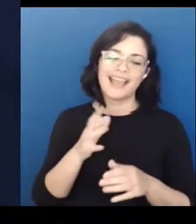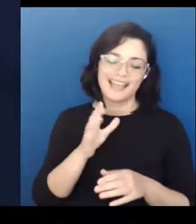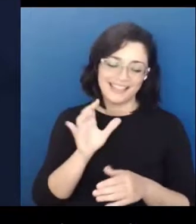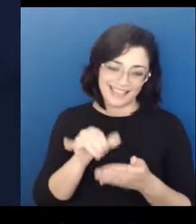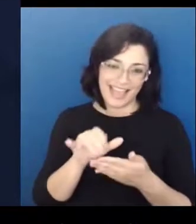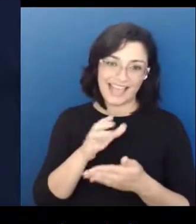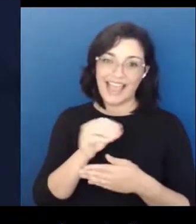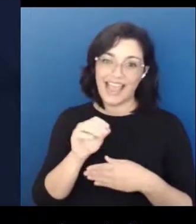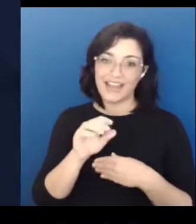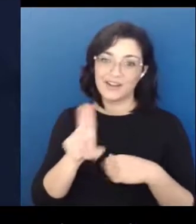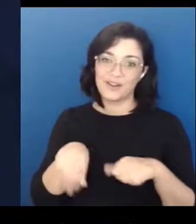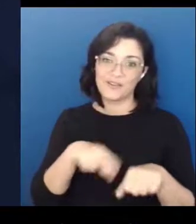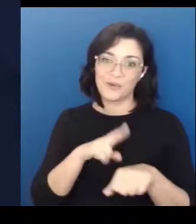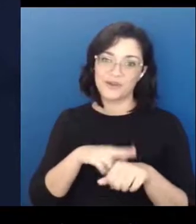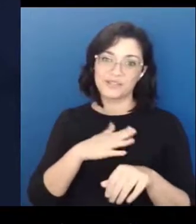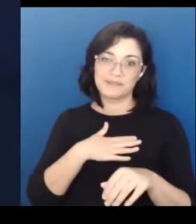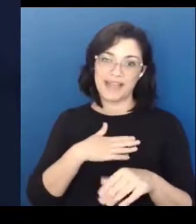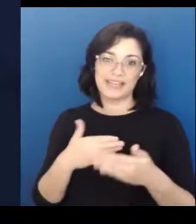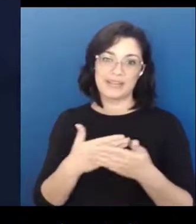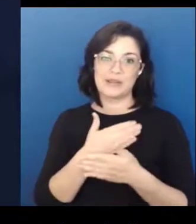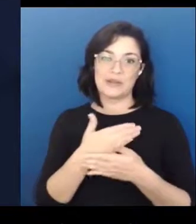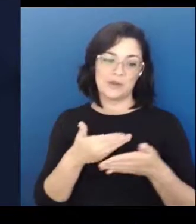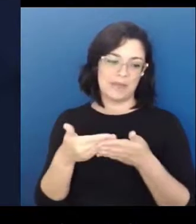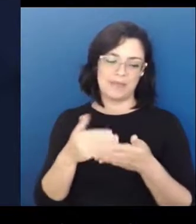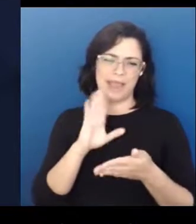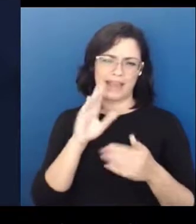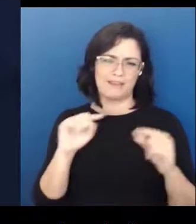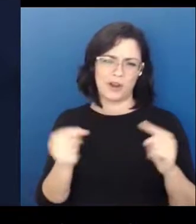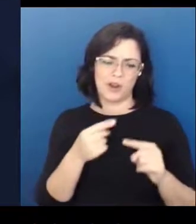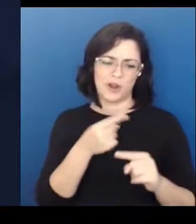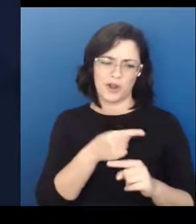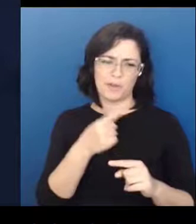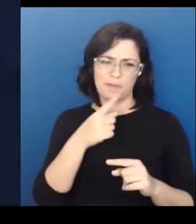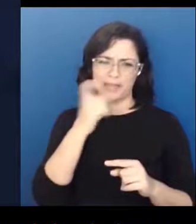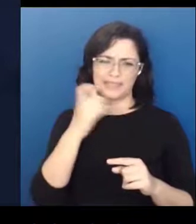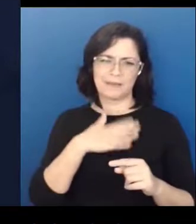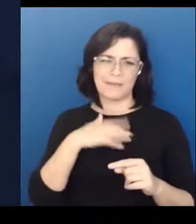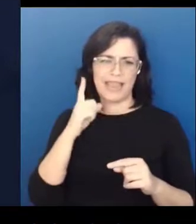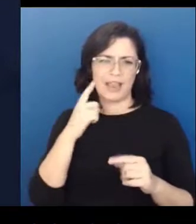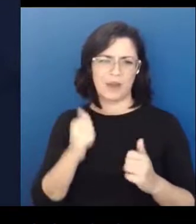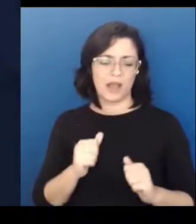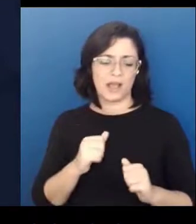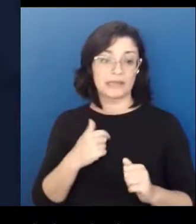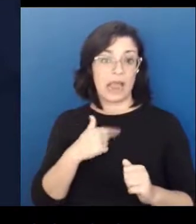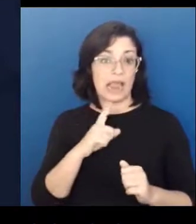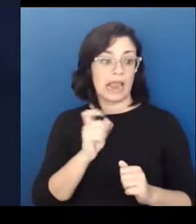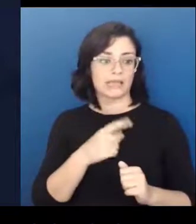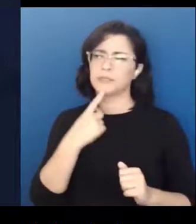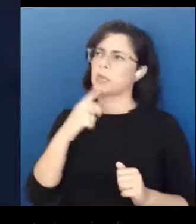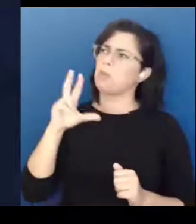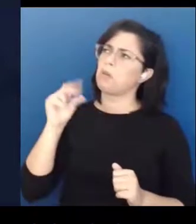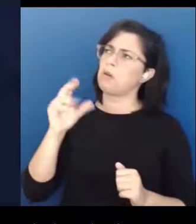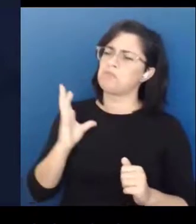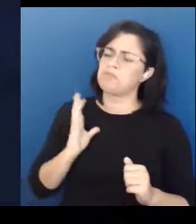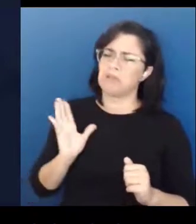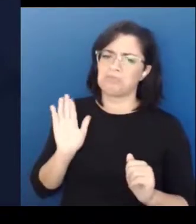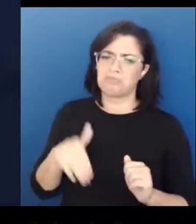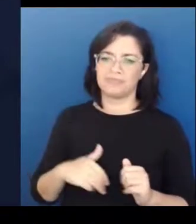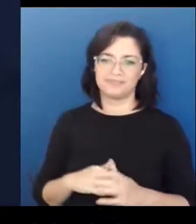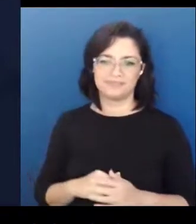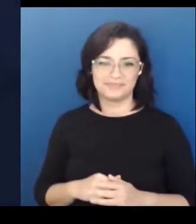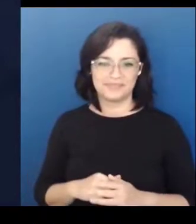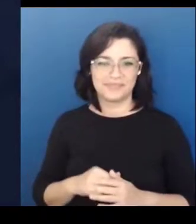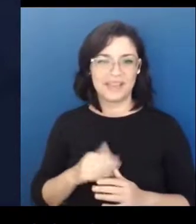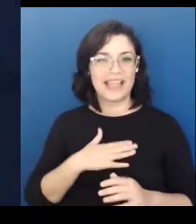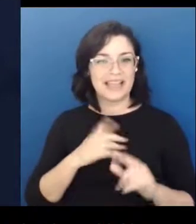loss, I don't think. I asked him once, but he said, no, it was fine. My goal was to help raise awareness of the